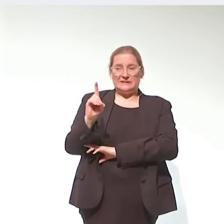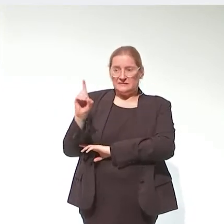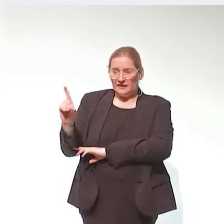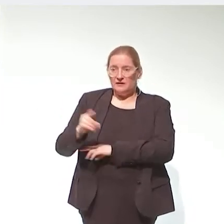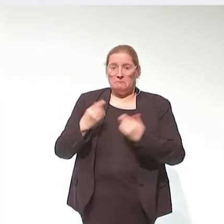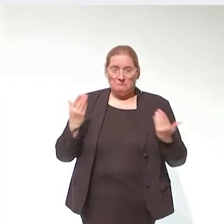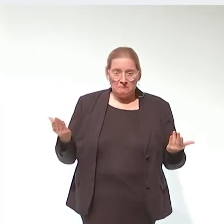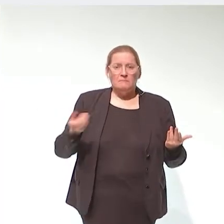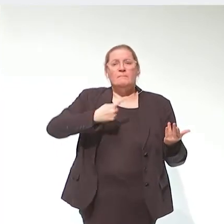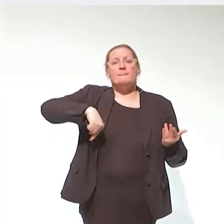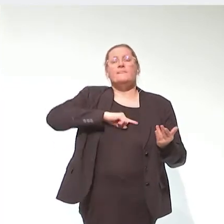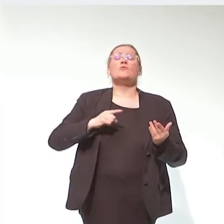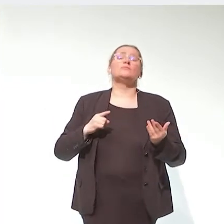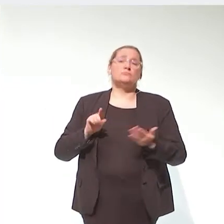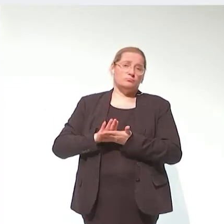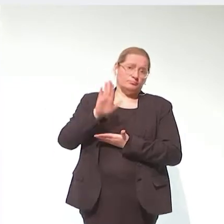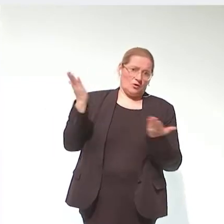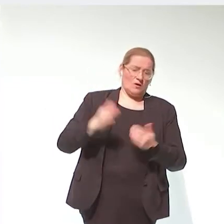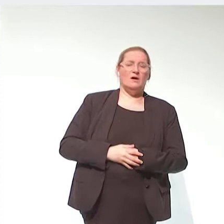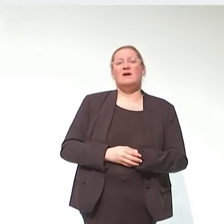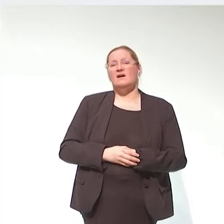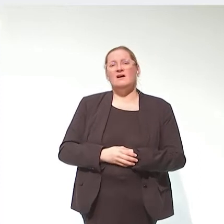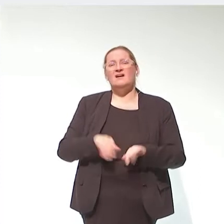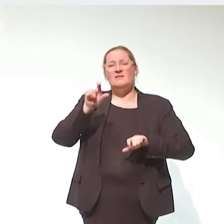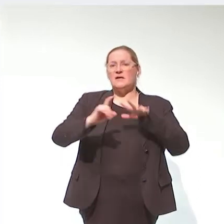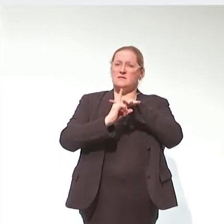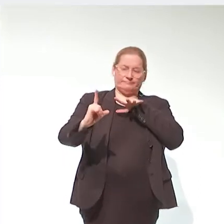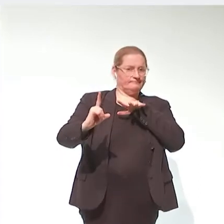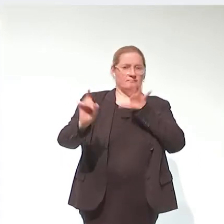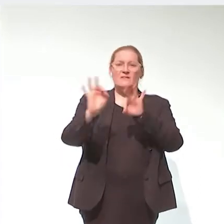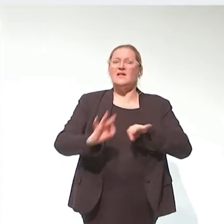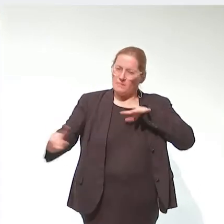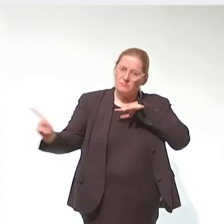It is hard to sit here today with all that's happening in the world,